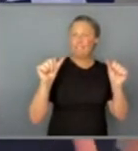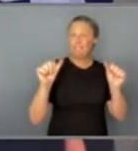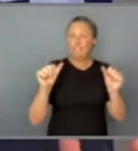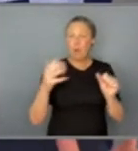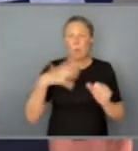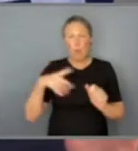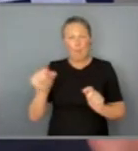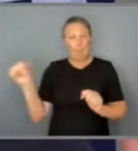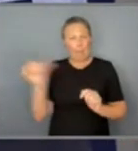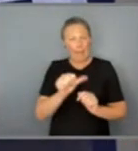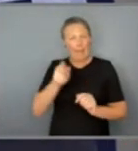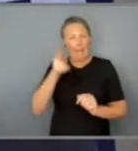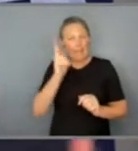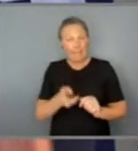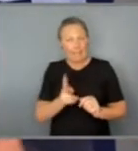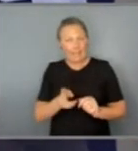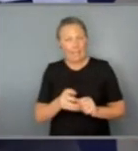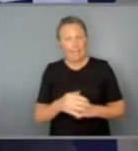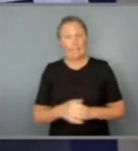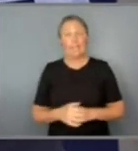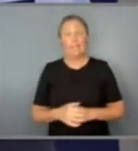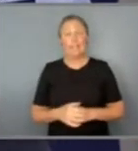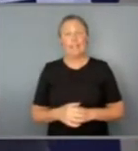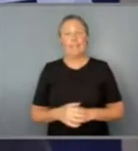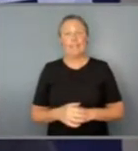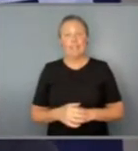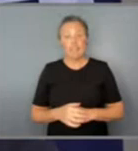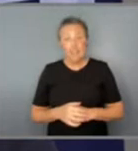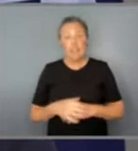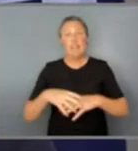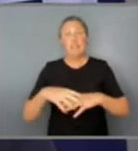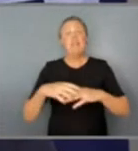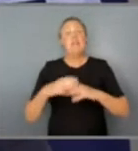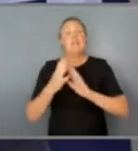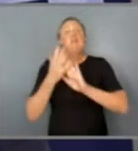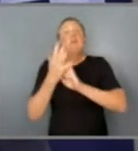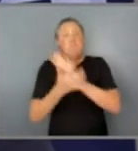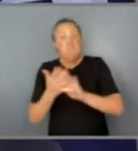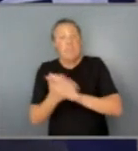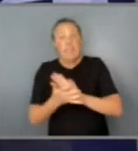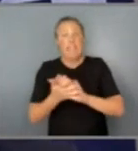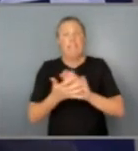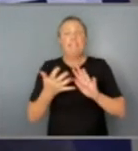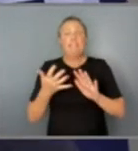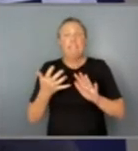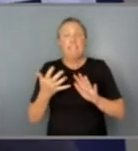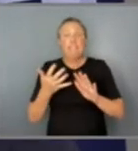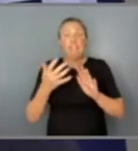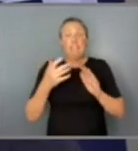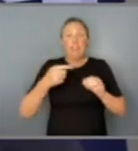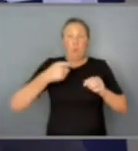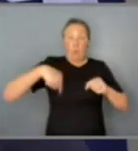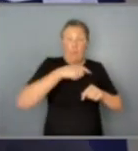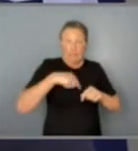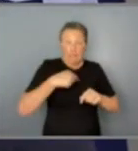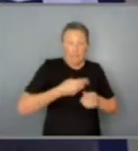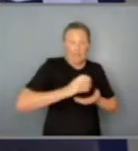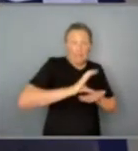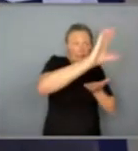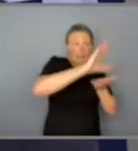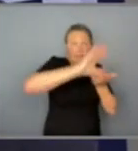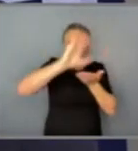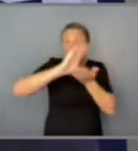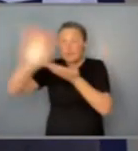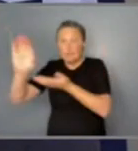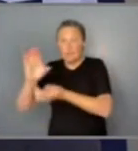combining the work of the primary care with the restored capacity of the state hubs, then the booster program